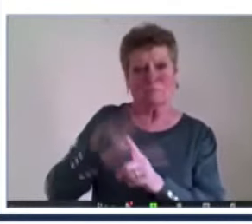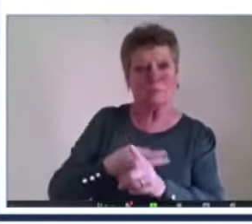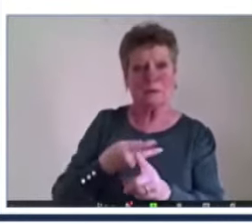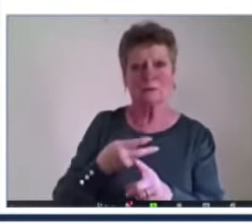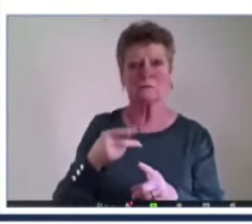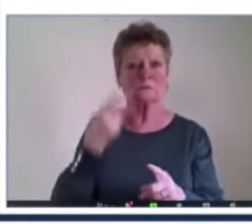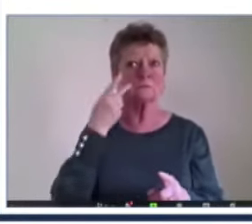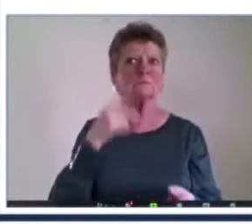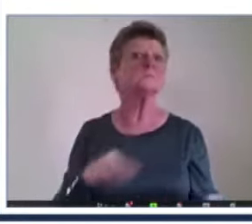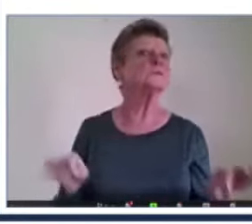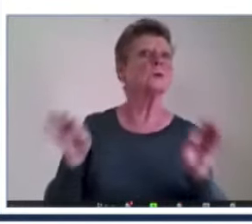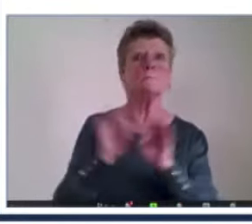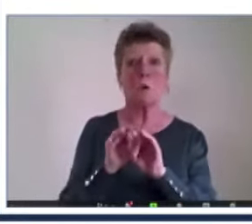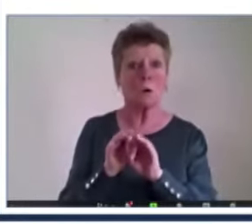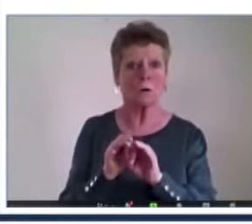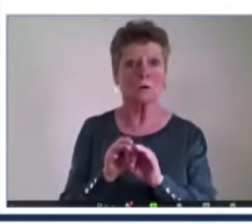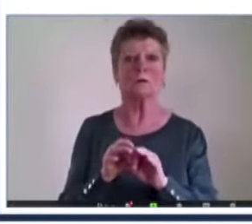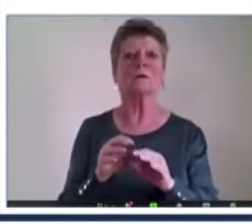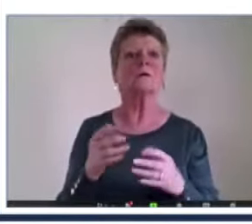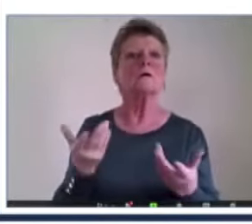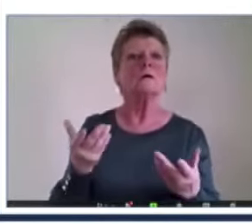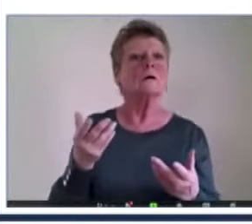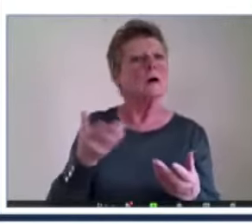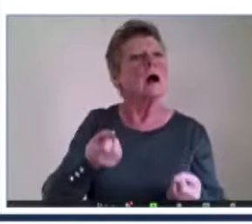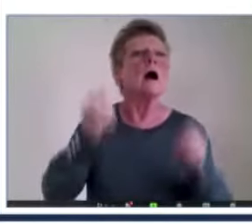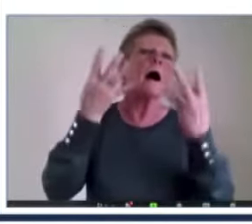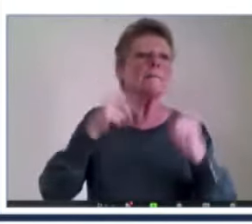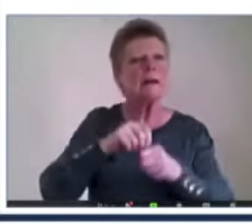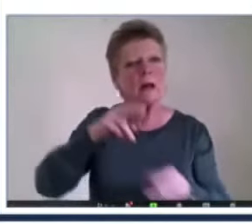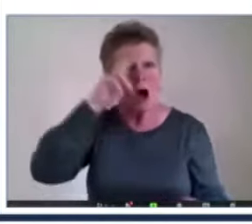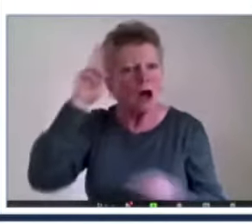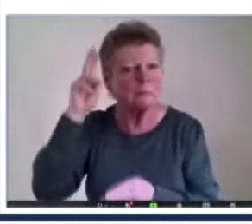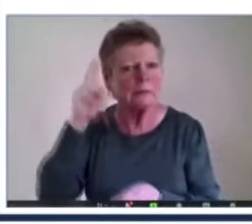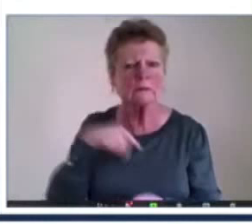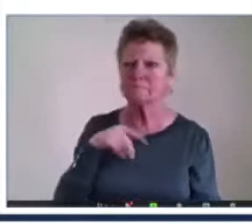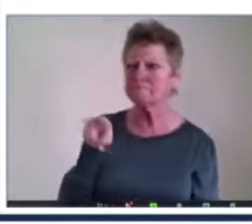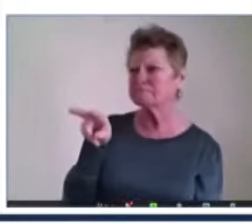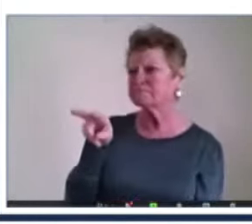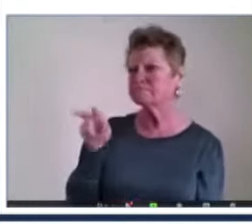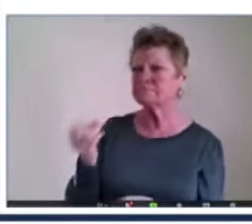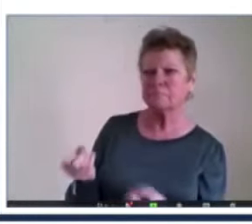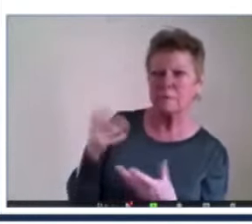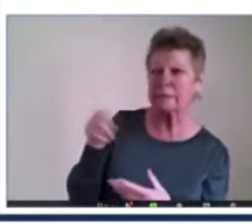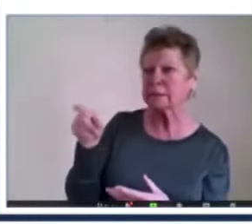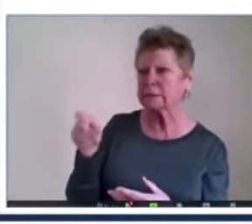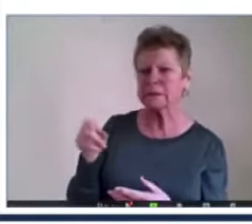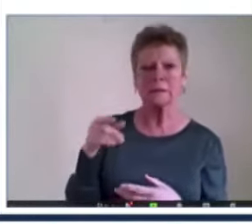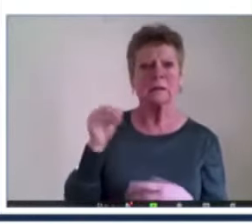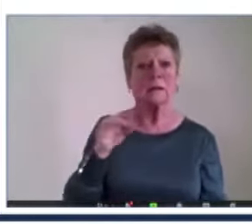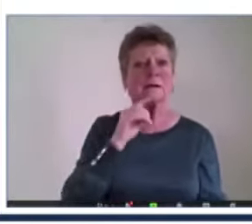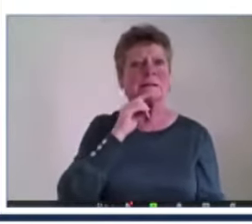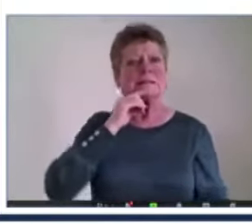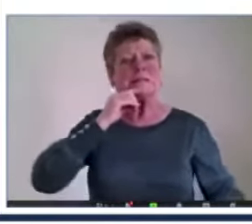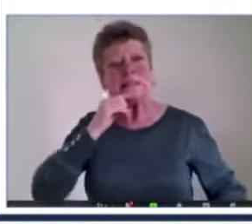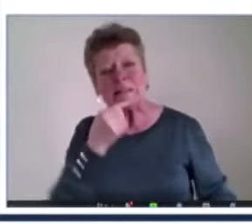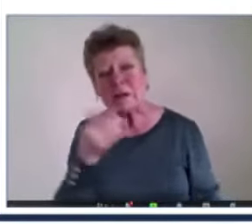most important thing is where we're at with our hospitalizations, and are we seeing what is the rate of severe illness? I'm not as worried about cases.